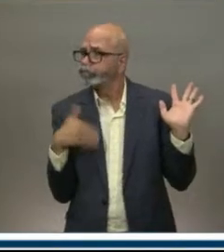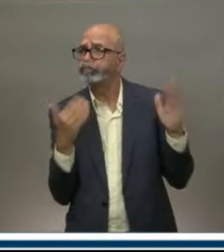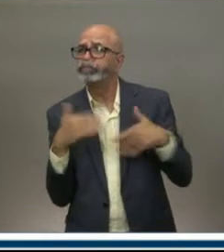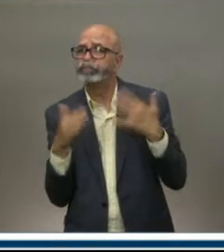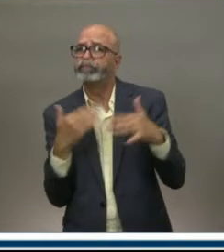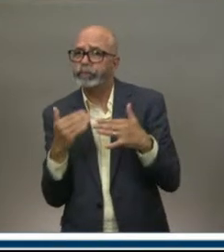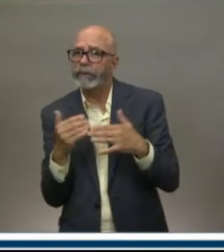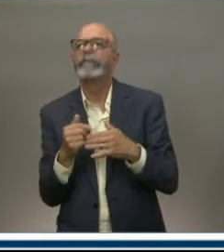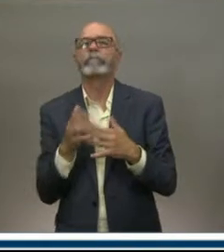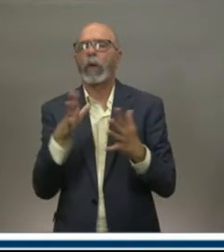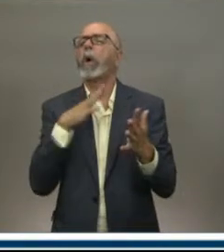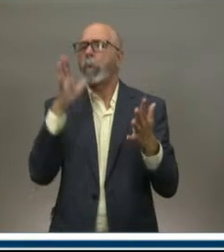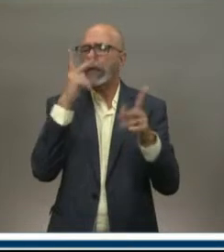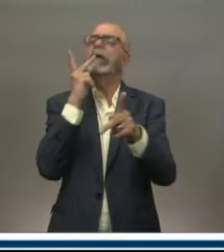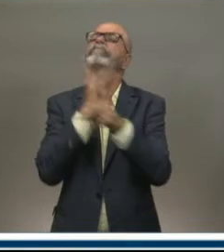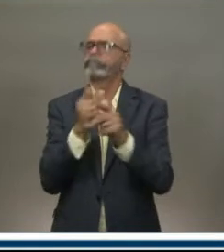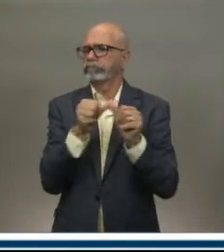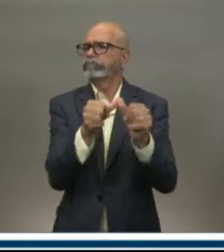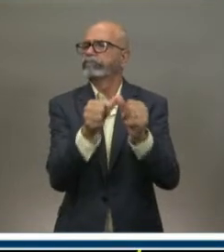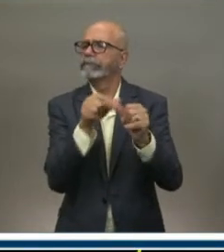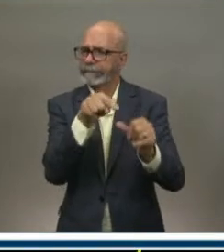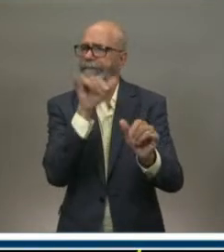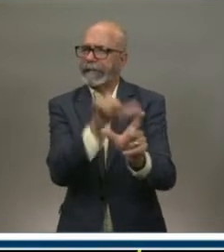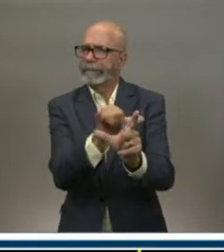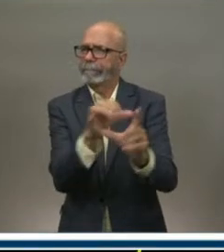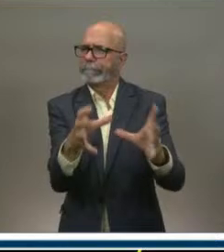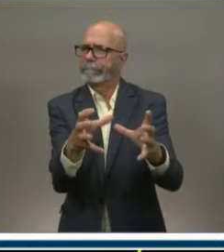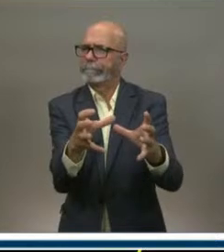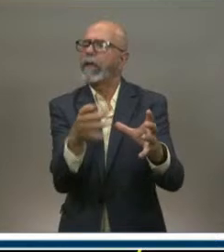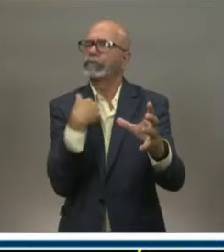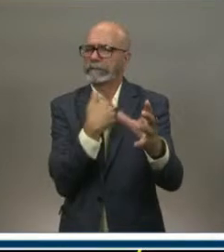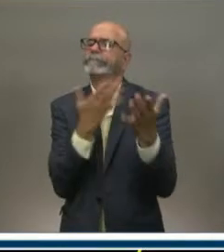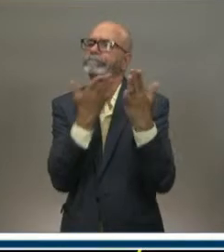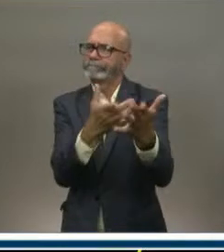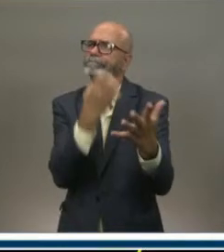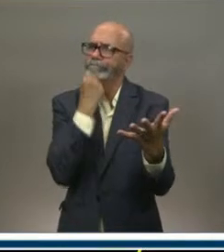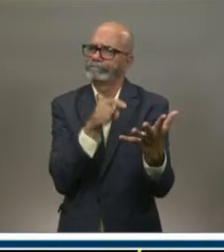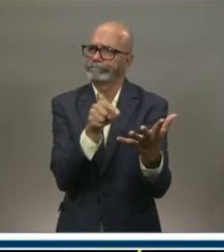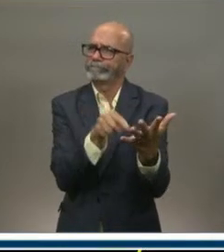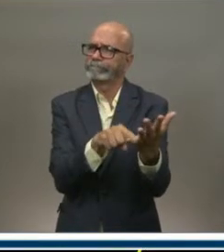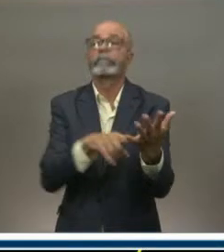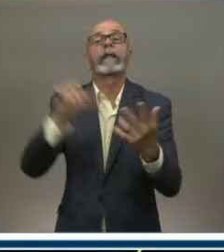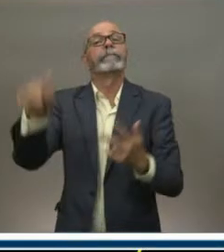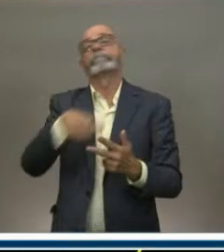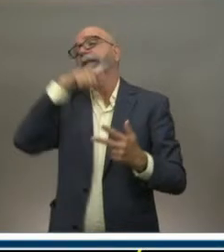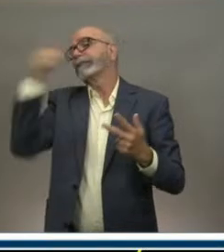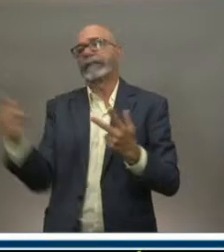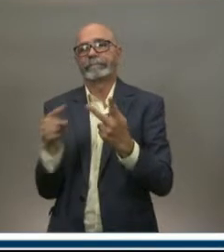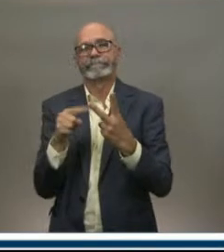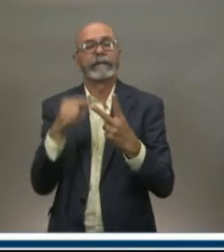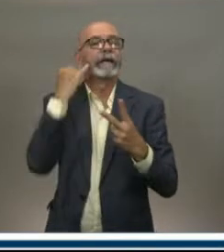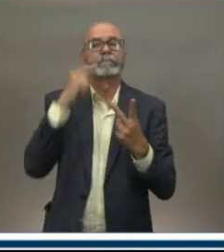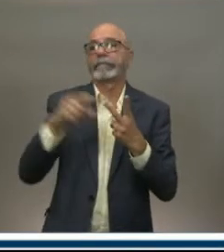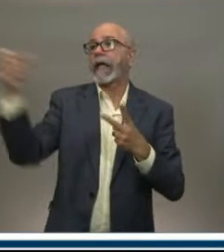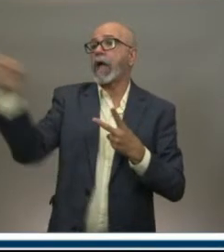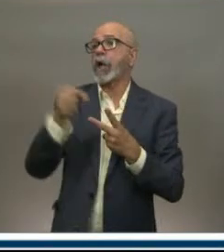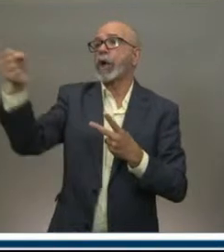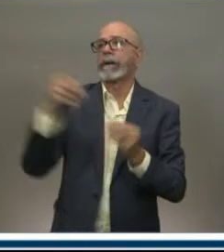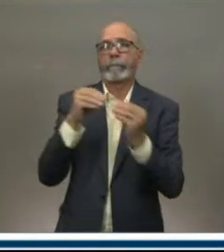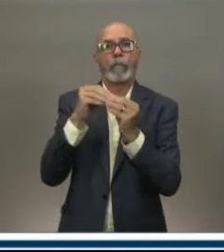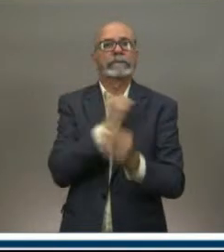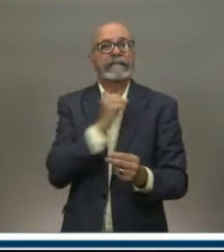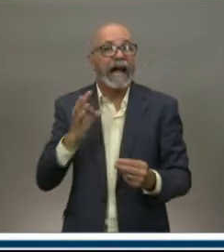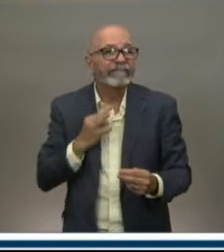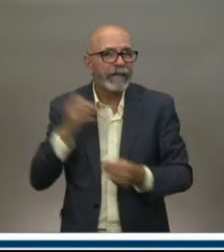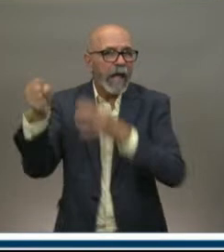is to continue that. So that's in effect. Other items in terms of staffing up and building